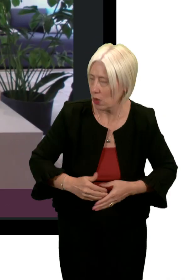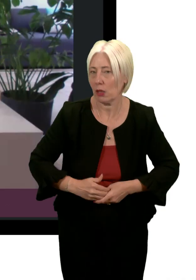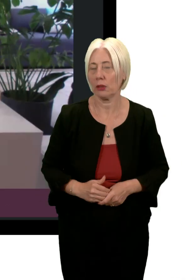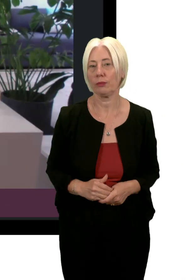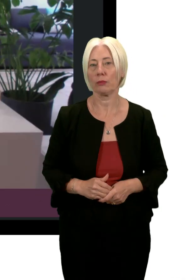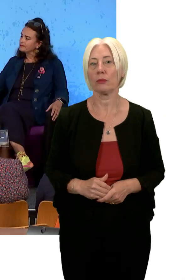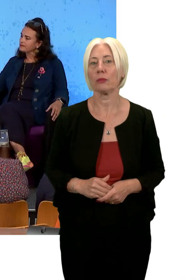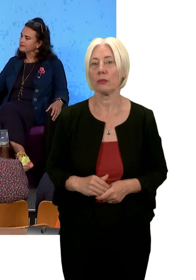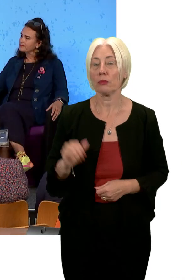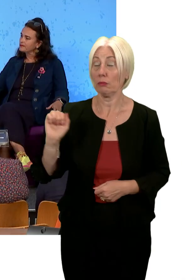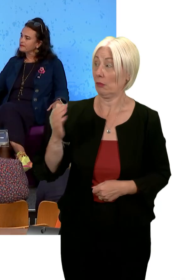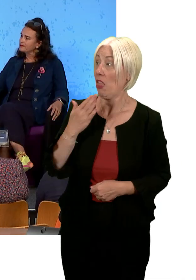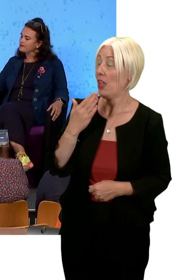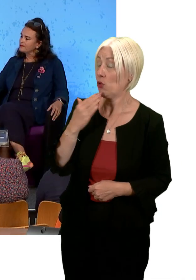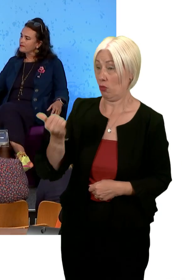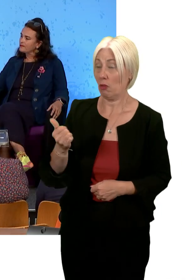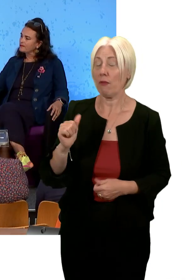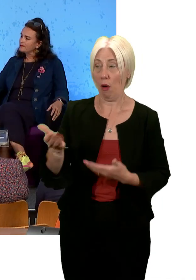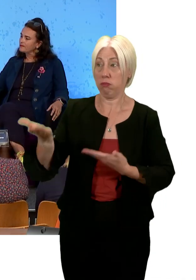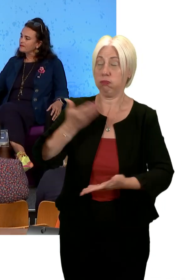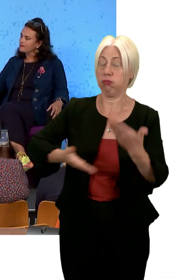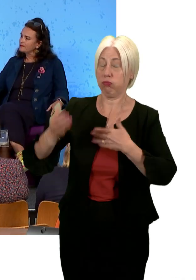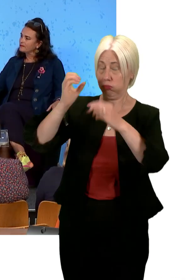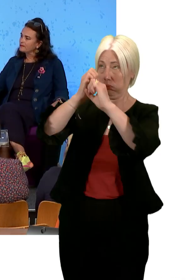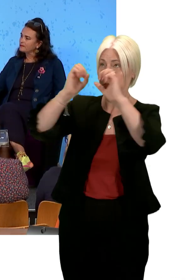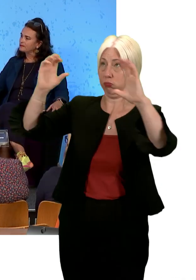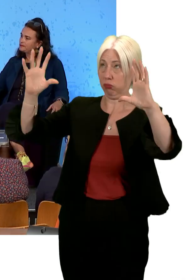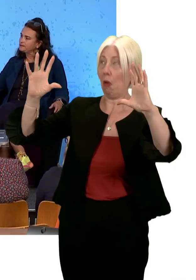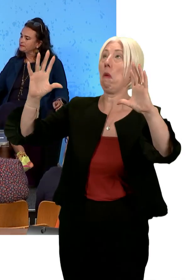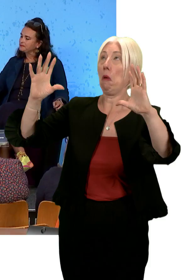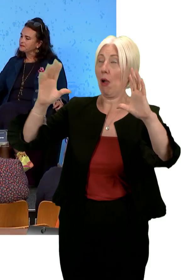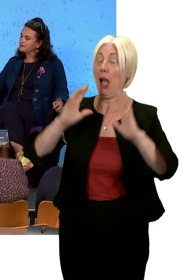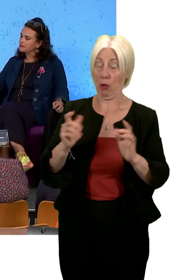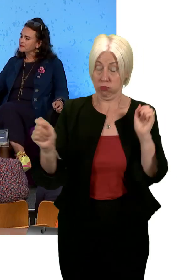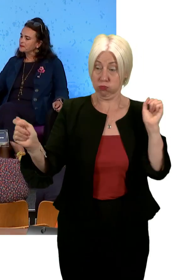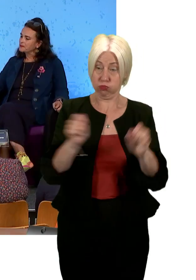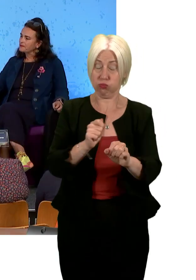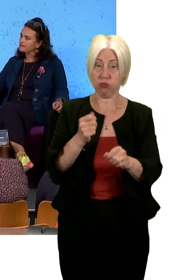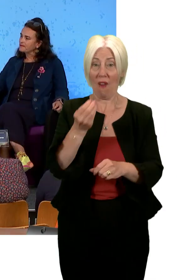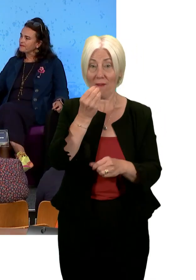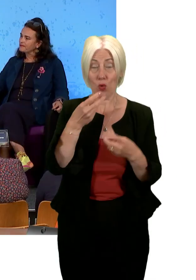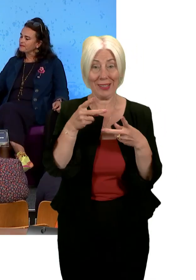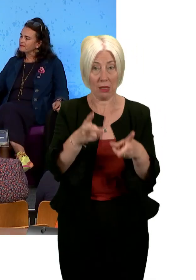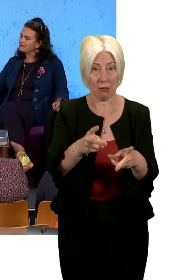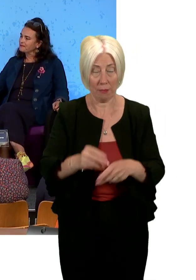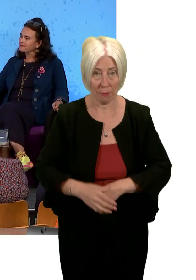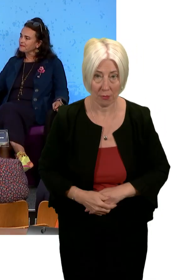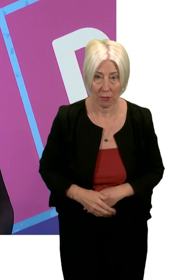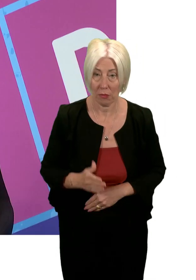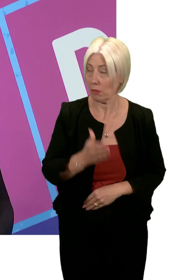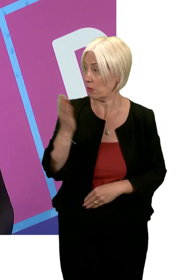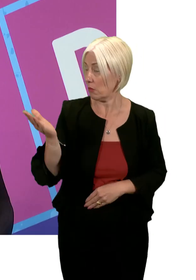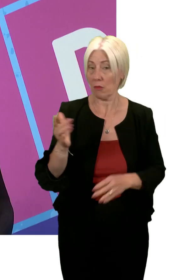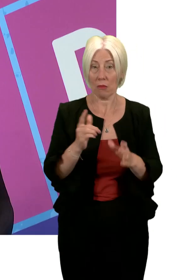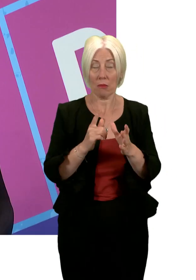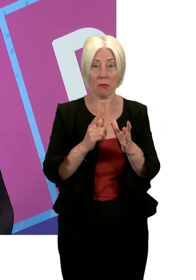Thank you, Dr. Gillespie, for setting that out. Transforming the food system. Okay, shall I come to you, Alex,